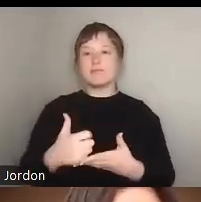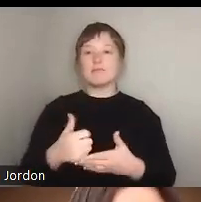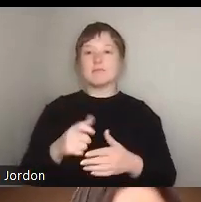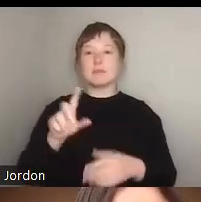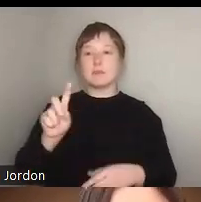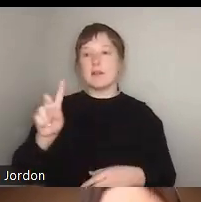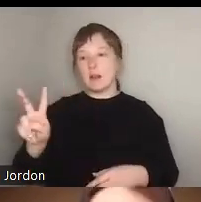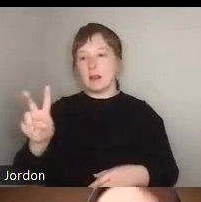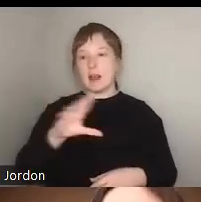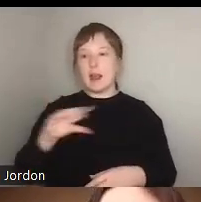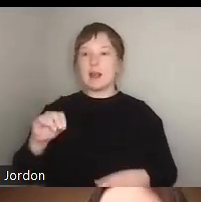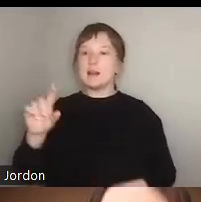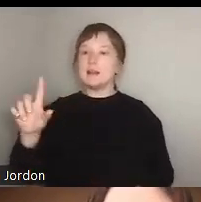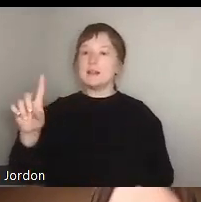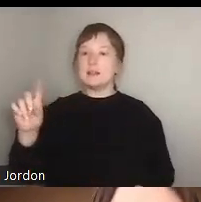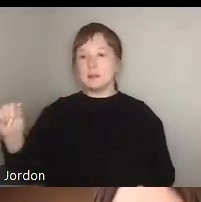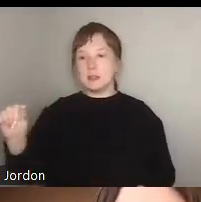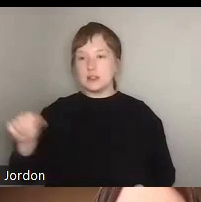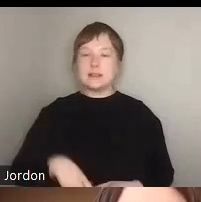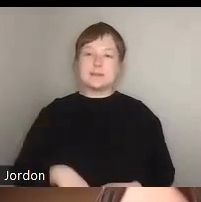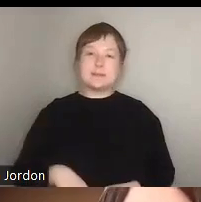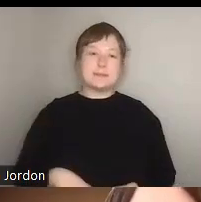and disability.